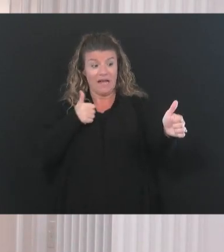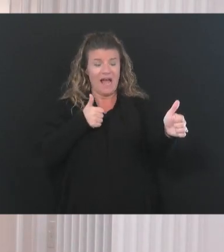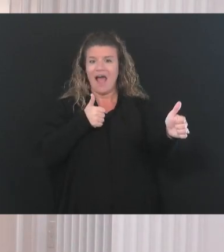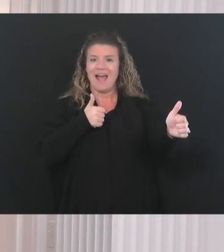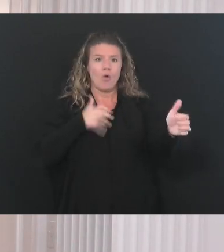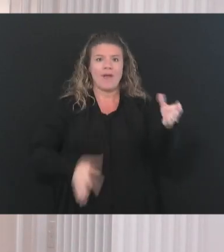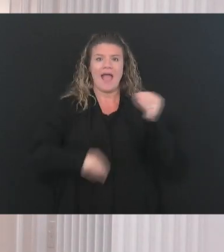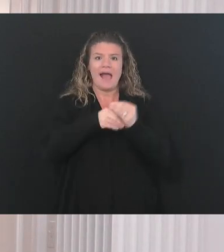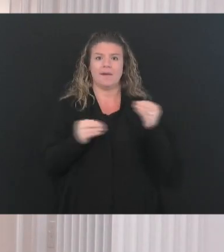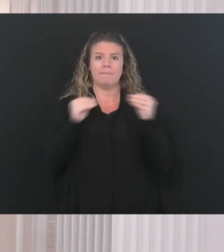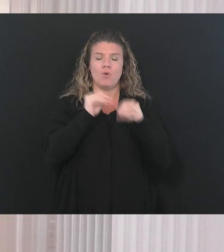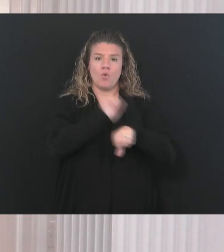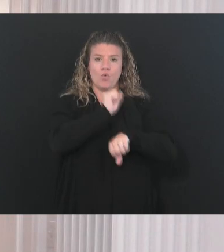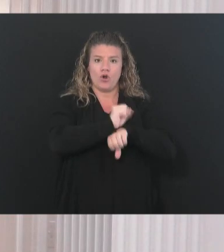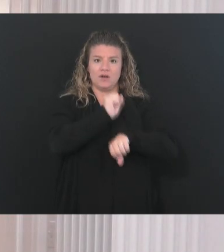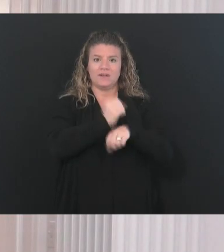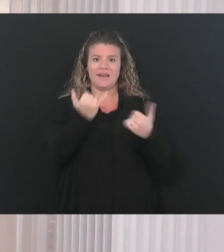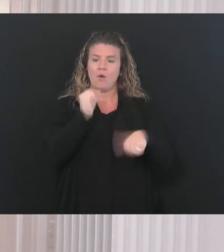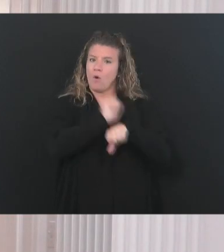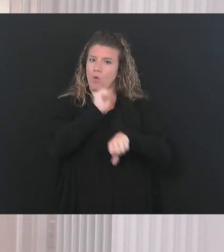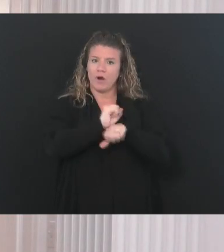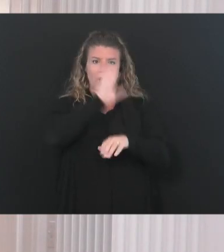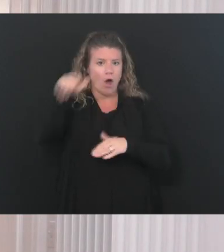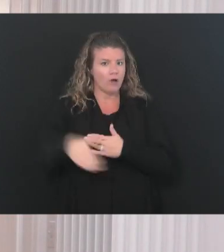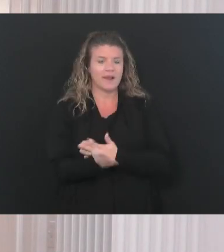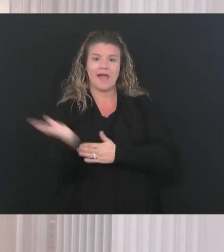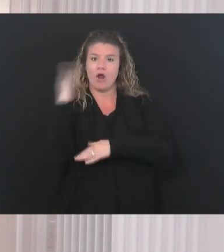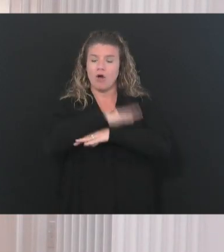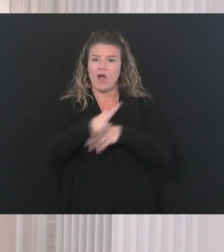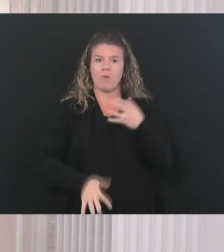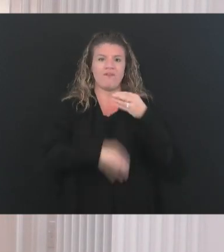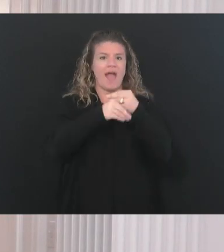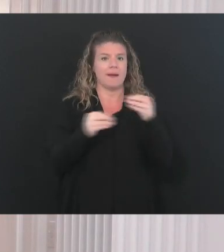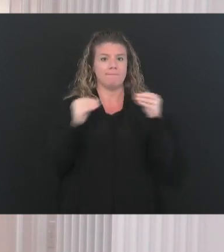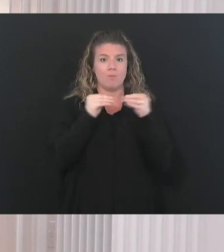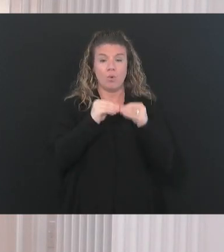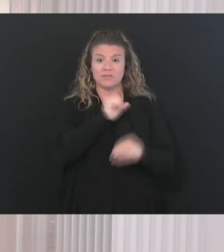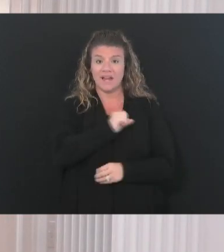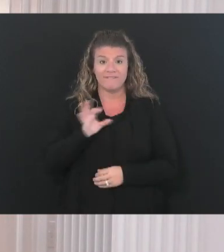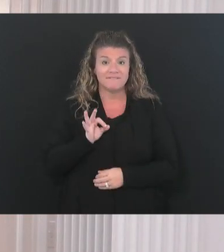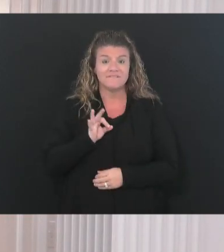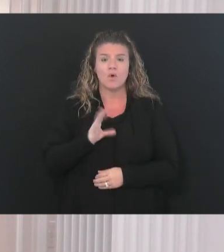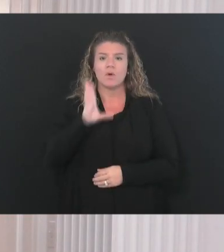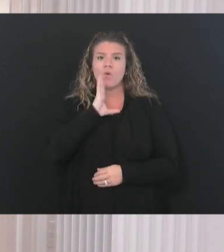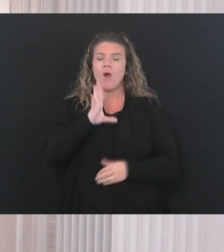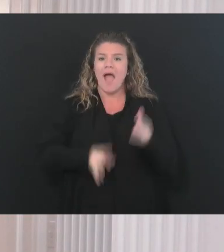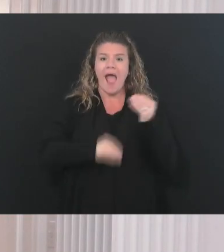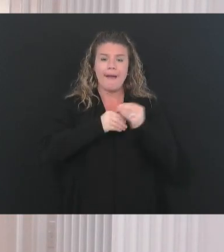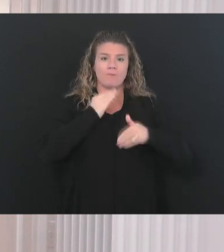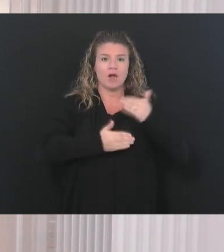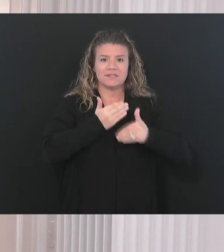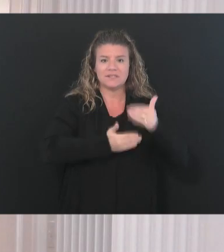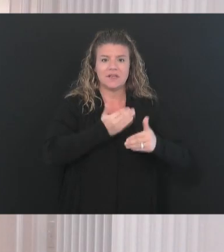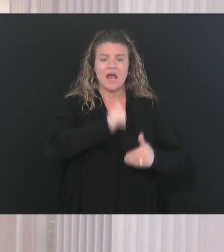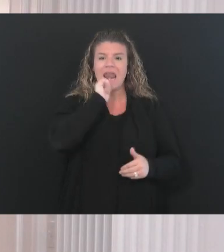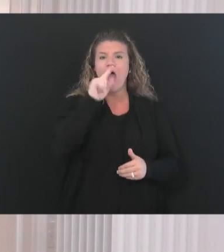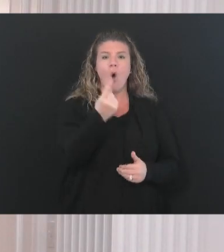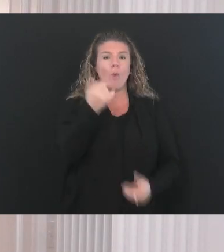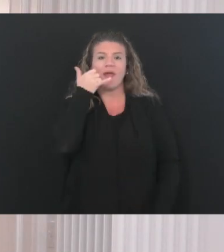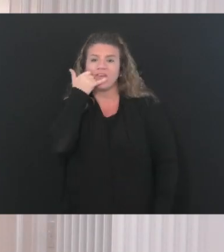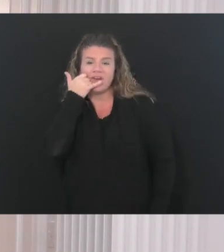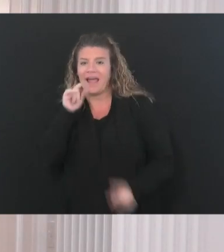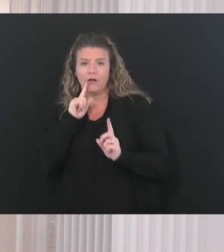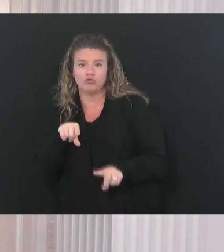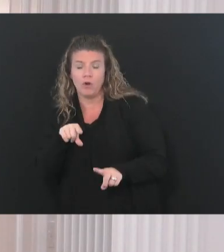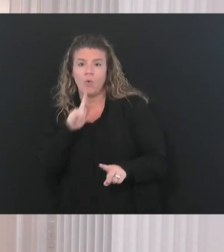that operation going to be going 24/7. We've added staff. We're going to add processors to it, not just those that answer the phone